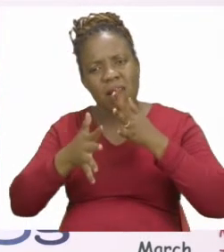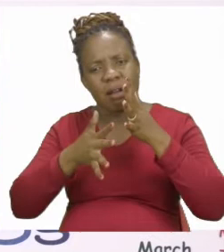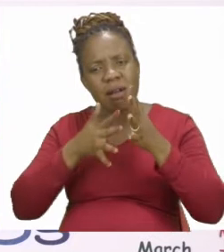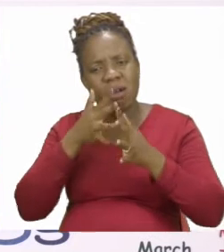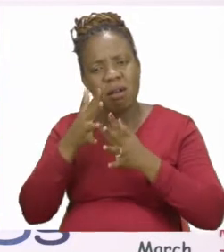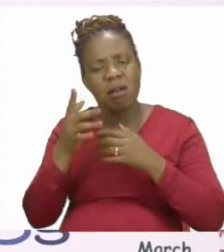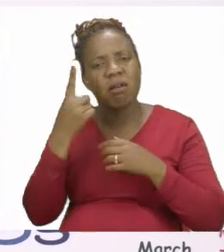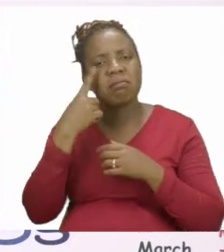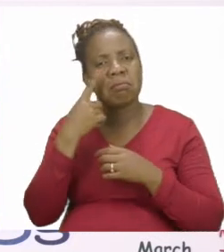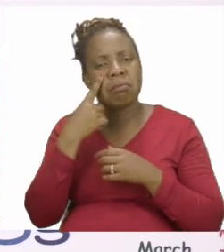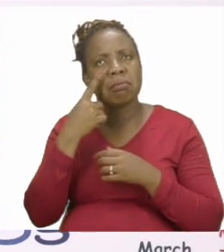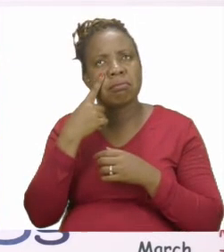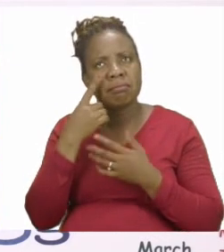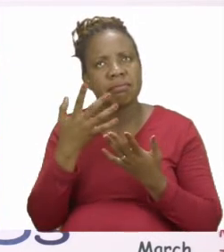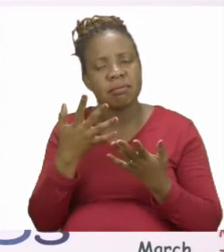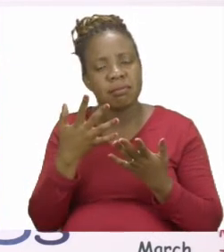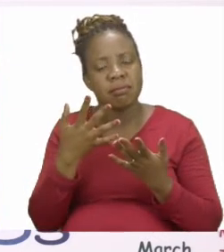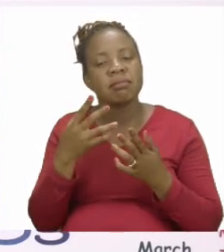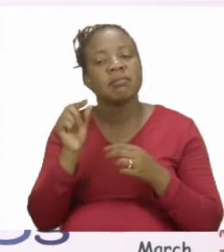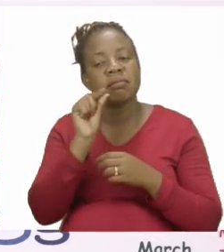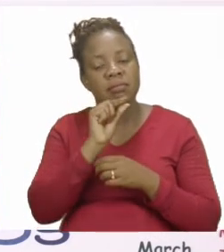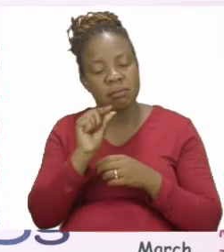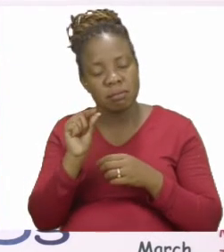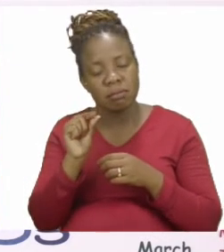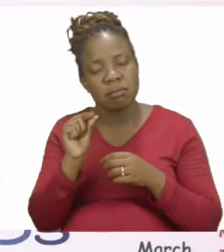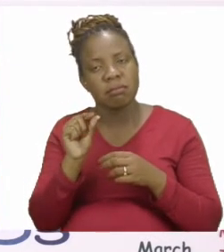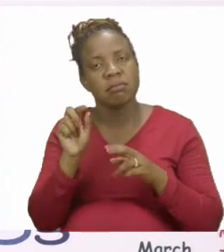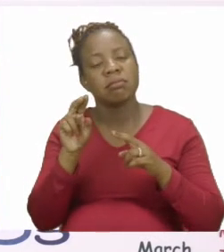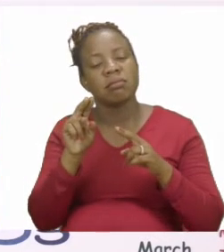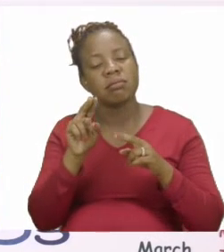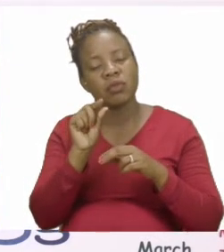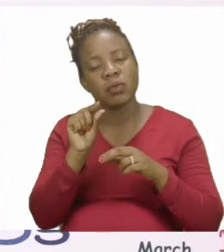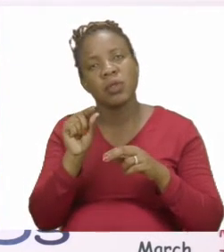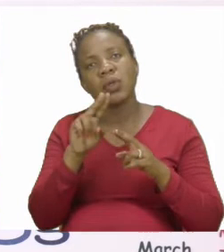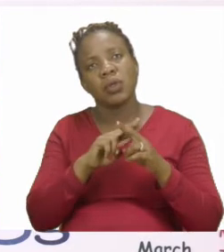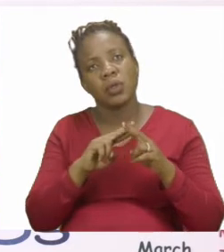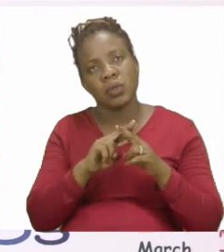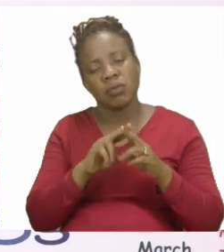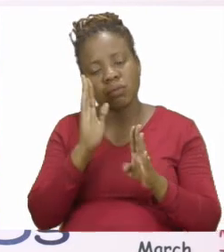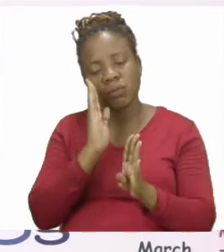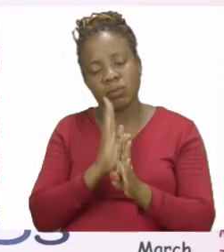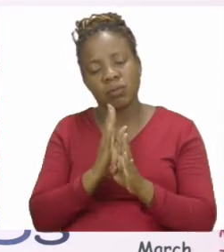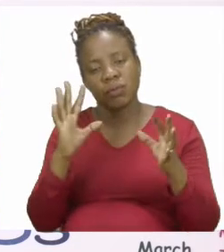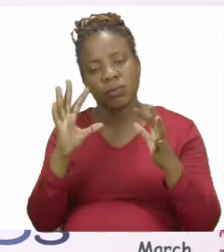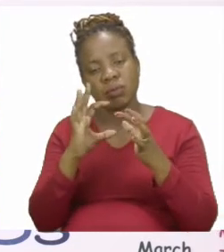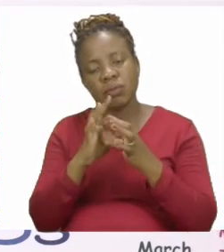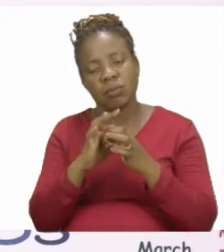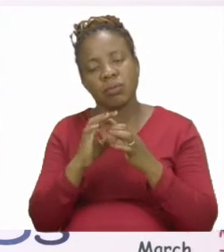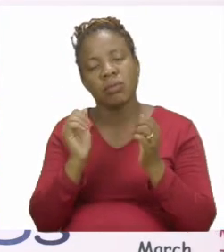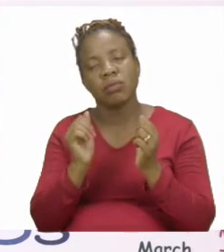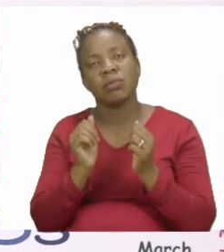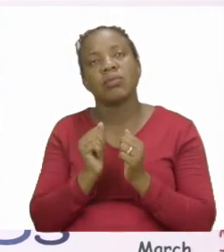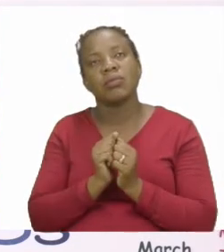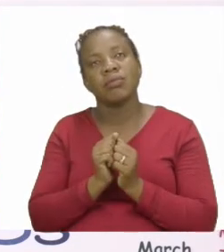these words or the words on your page will fit with your sentences. Have fun, boys and girls.